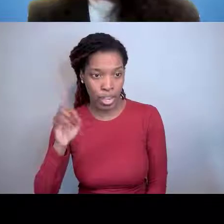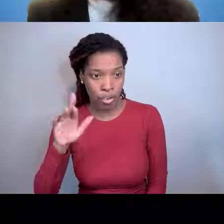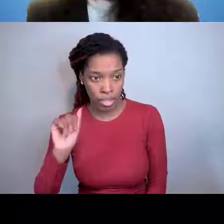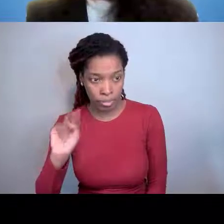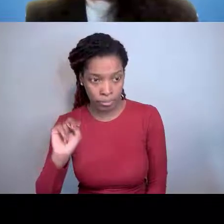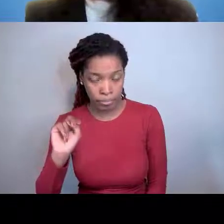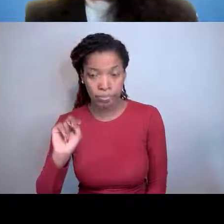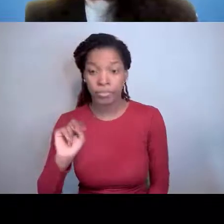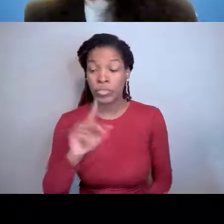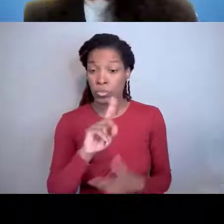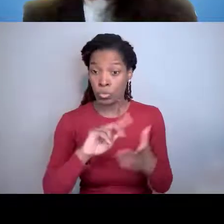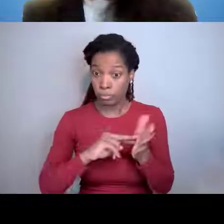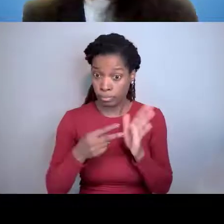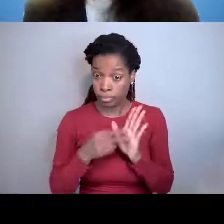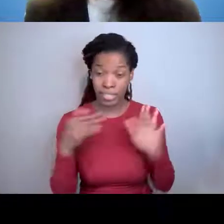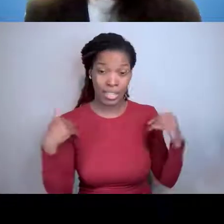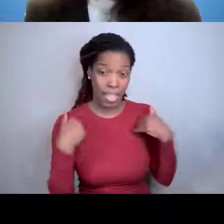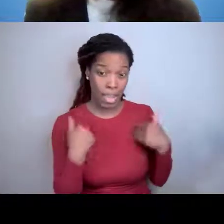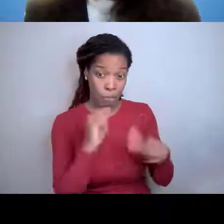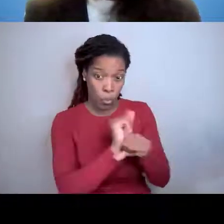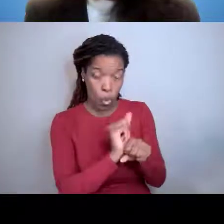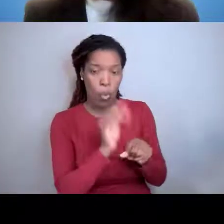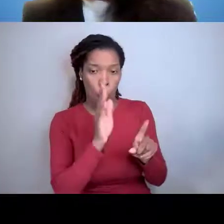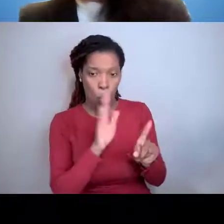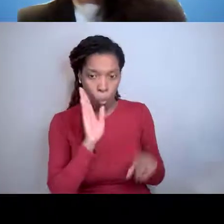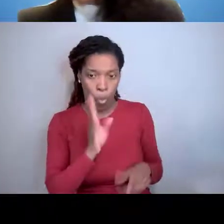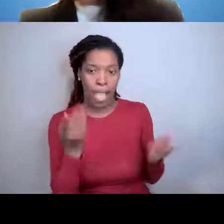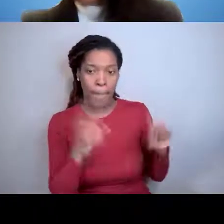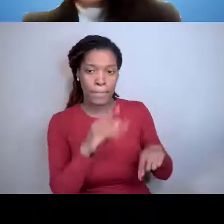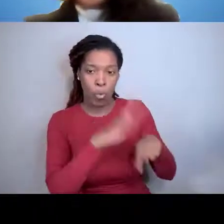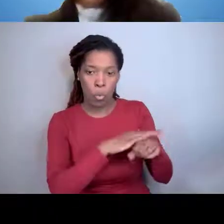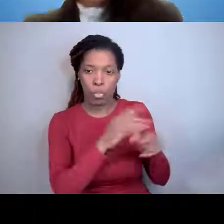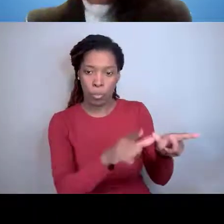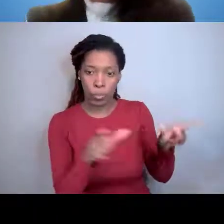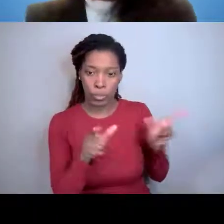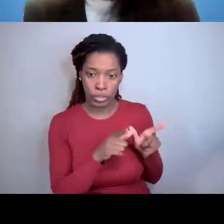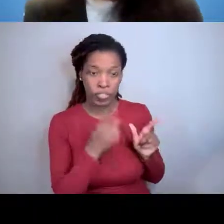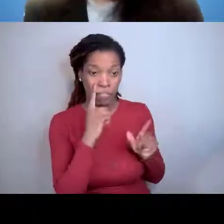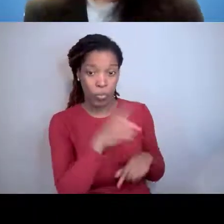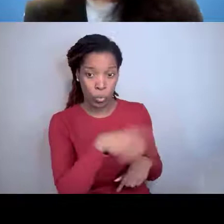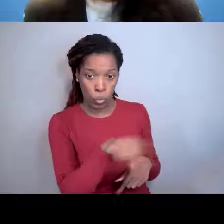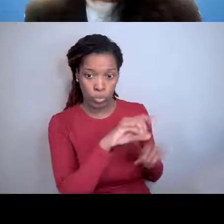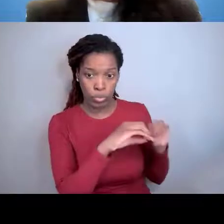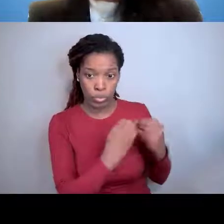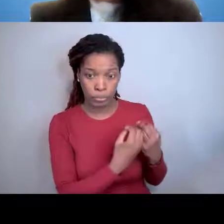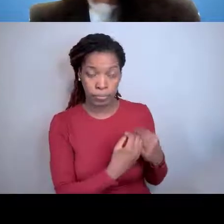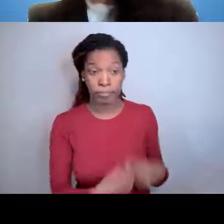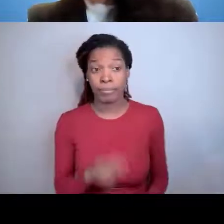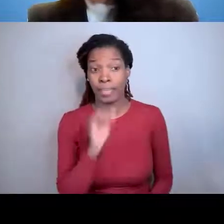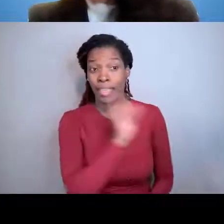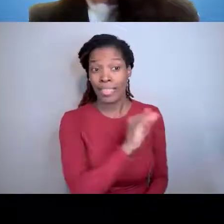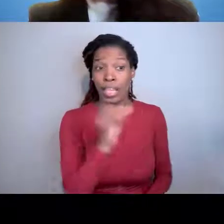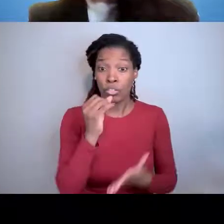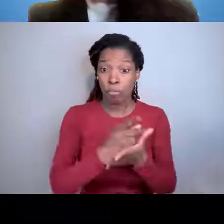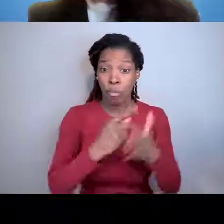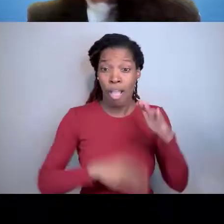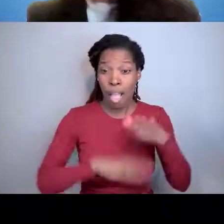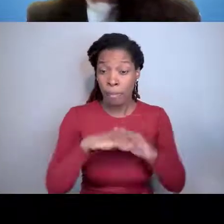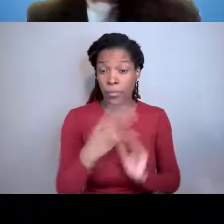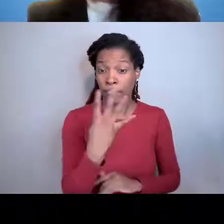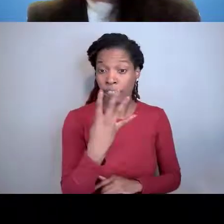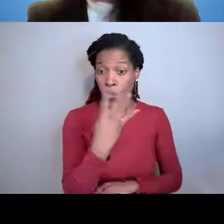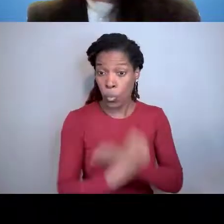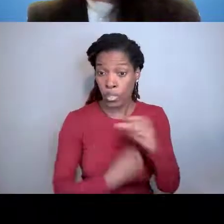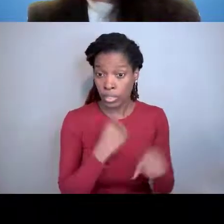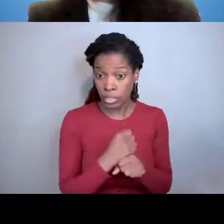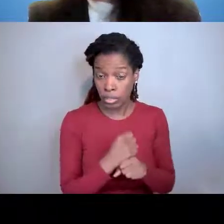Okay, so, and domestic assurances are approved for up to 4 years and will be renewed only if